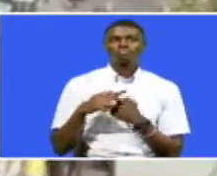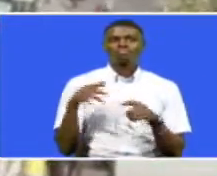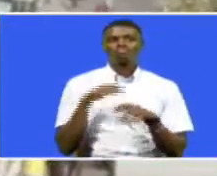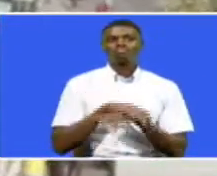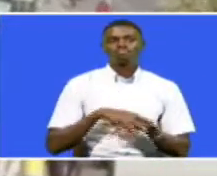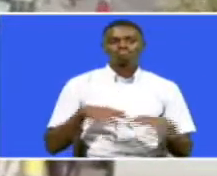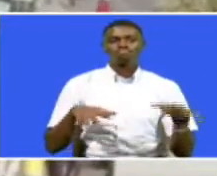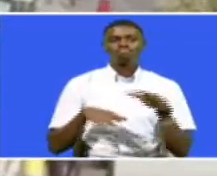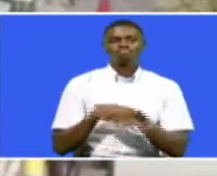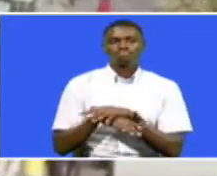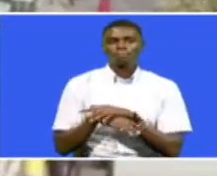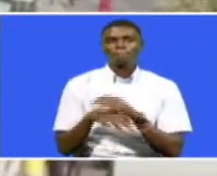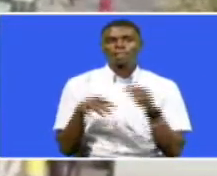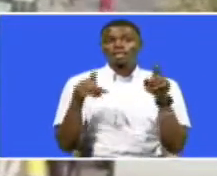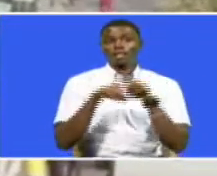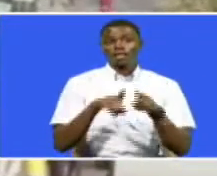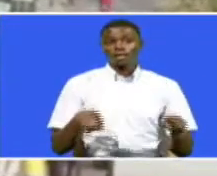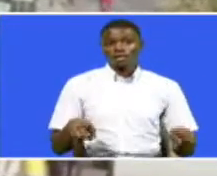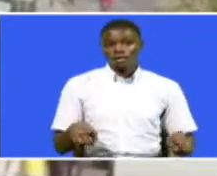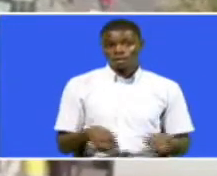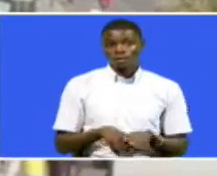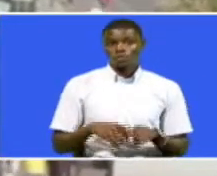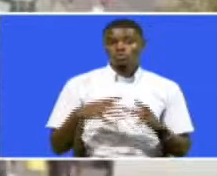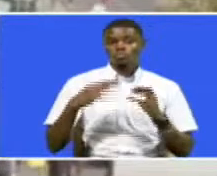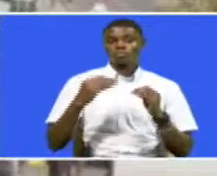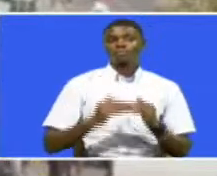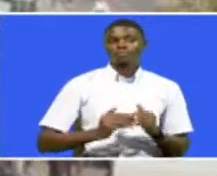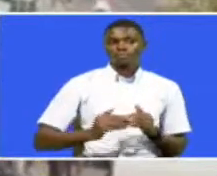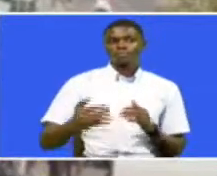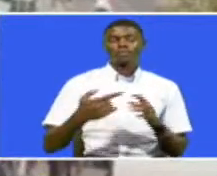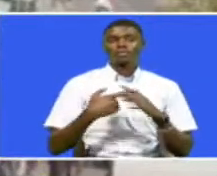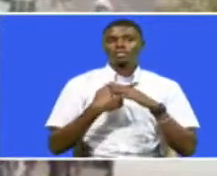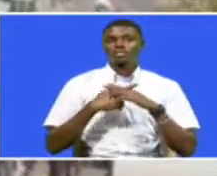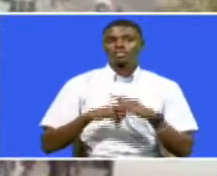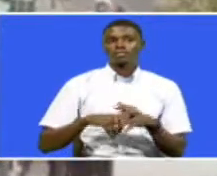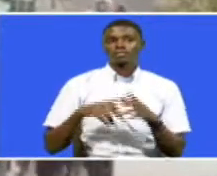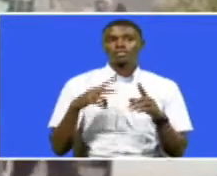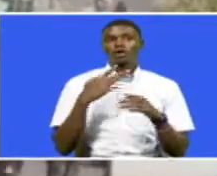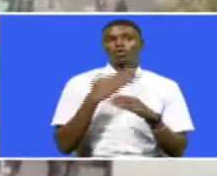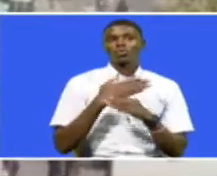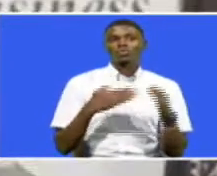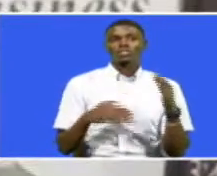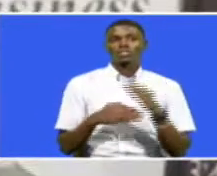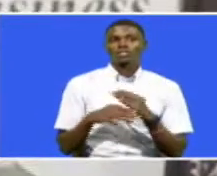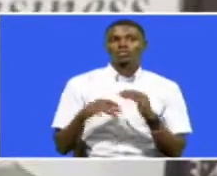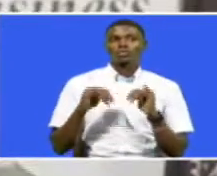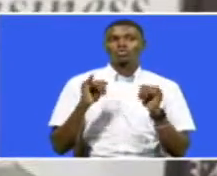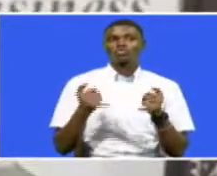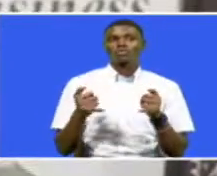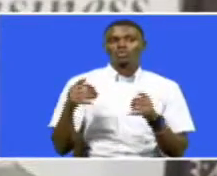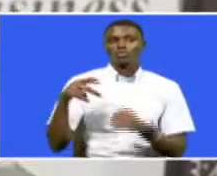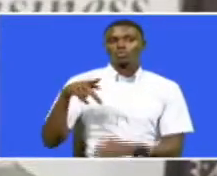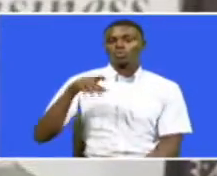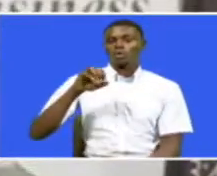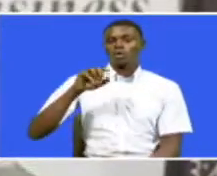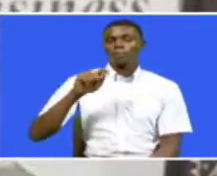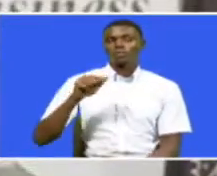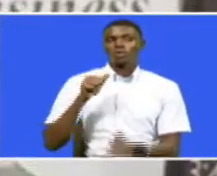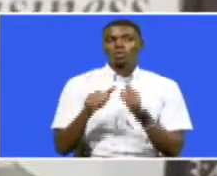Uhuru, and they also went further and started construction of MV Uhuru 2,